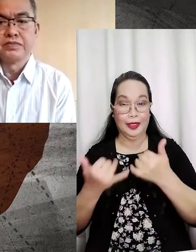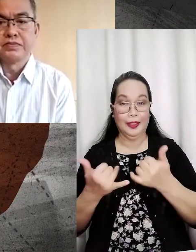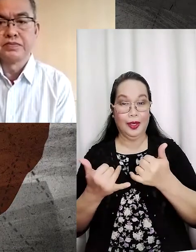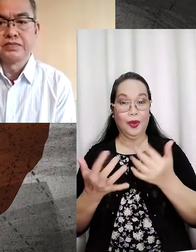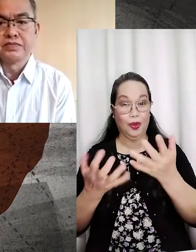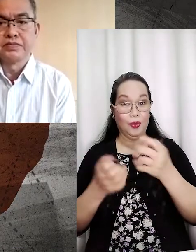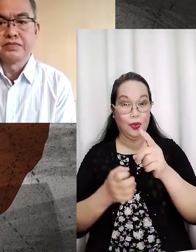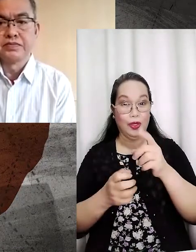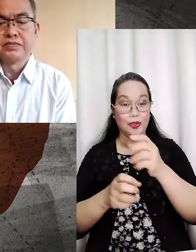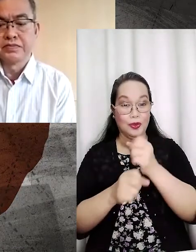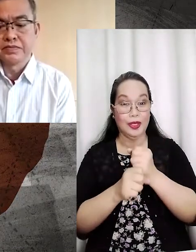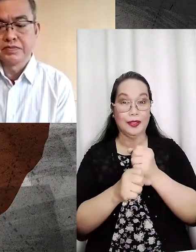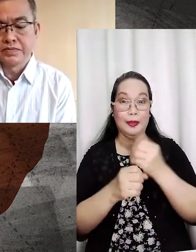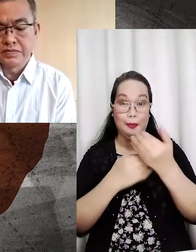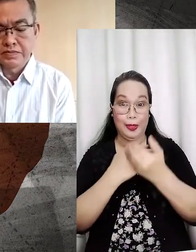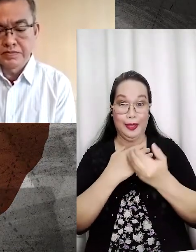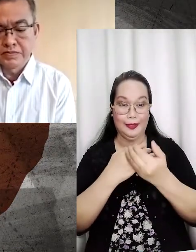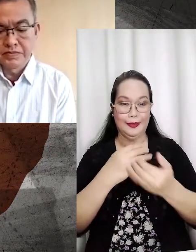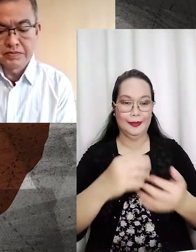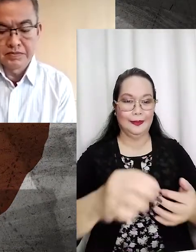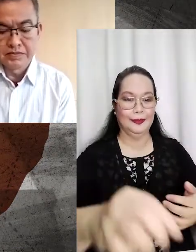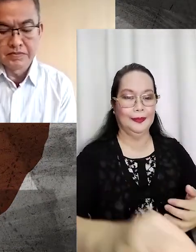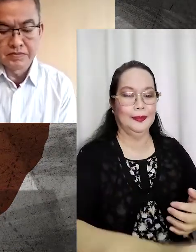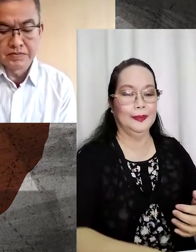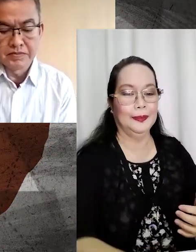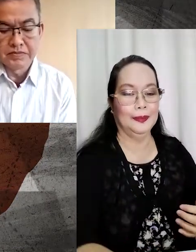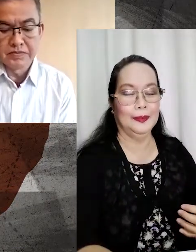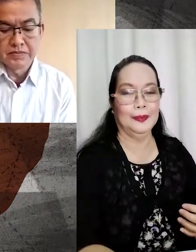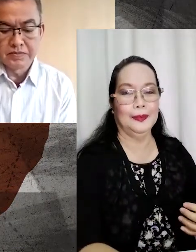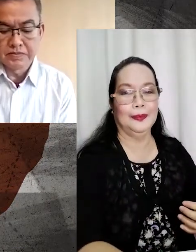Now I want us to hold the bread.